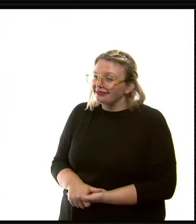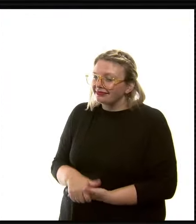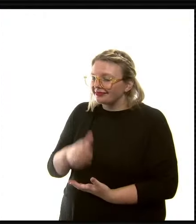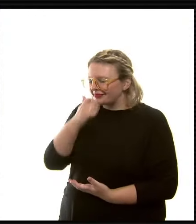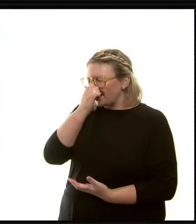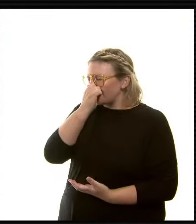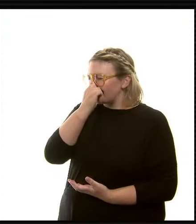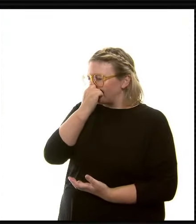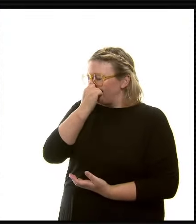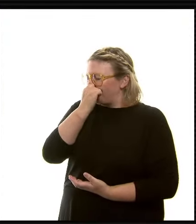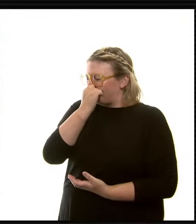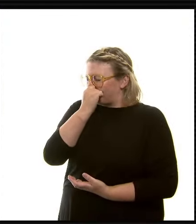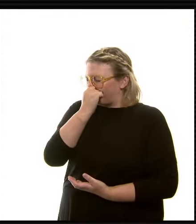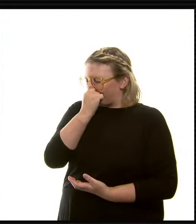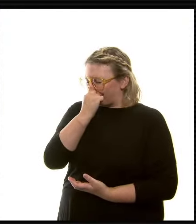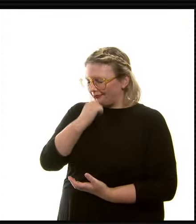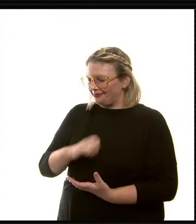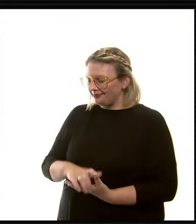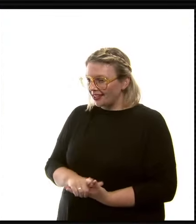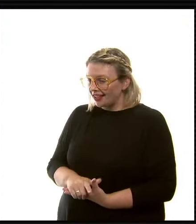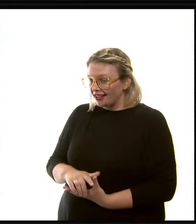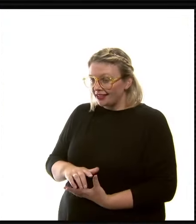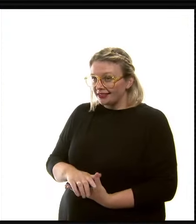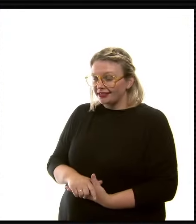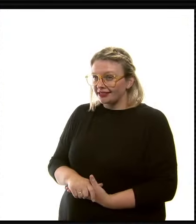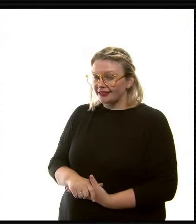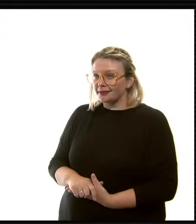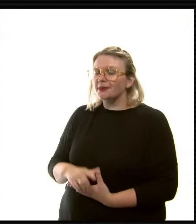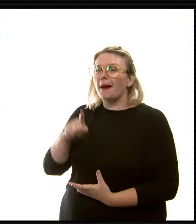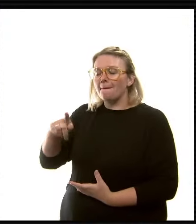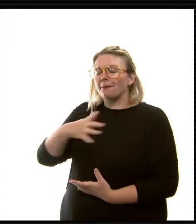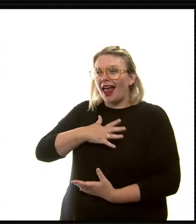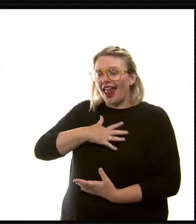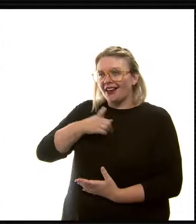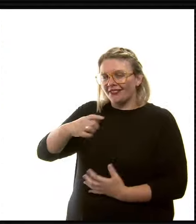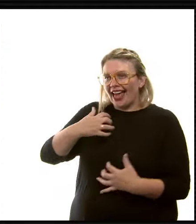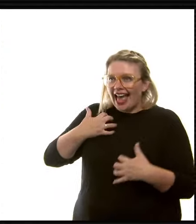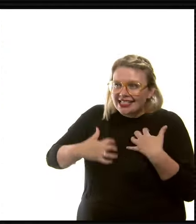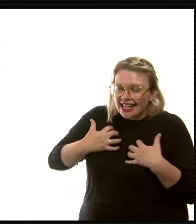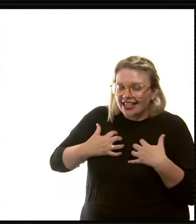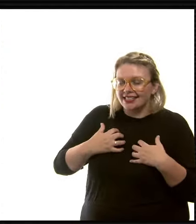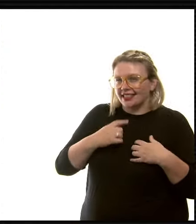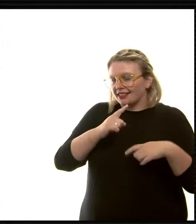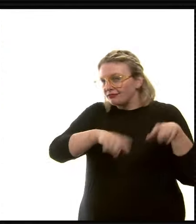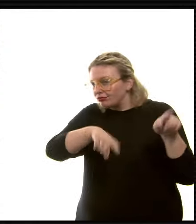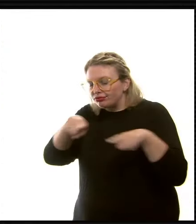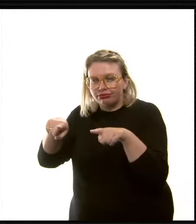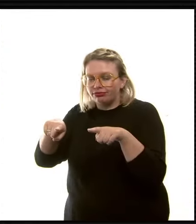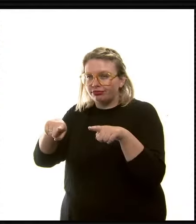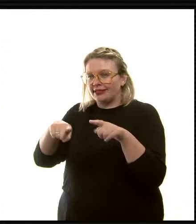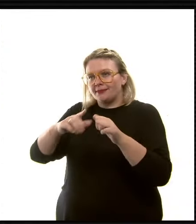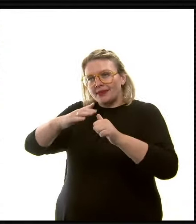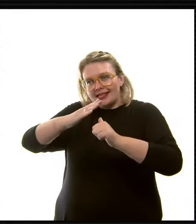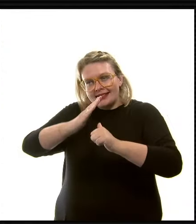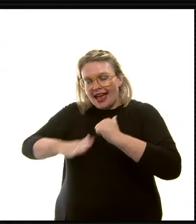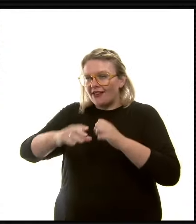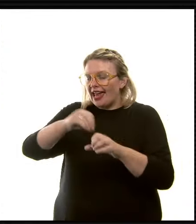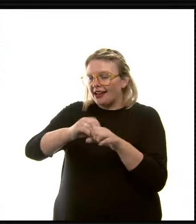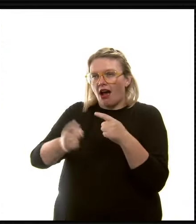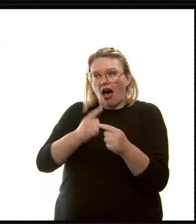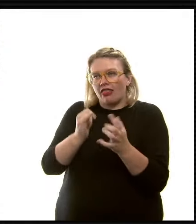I love pieces that are exciting and different and have never been in any other